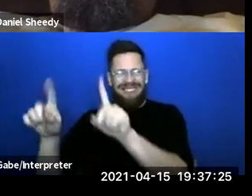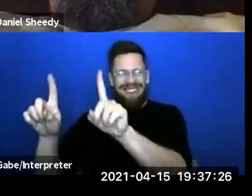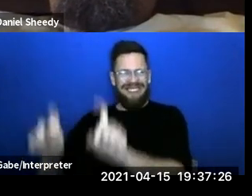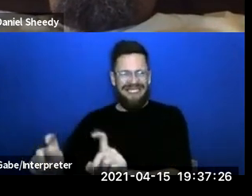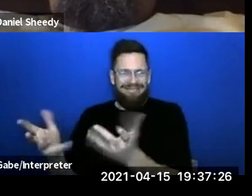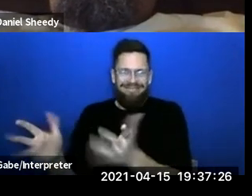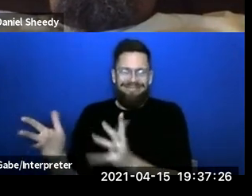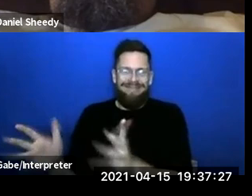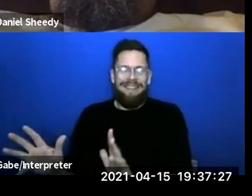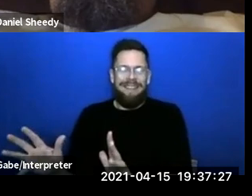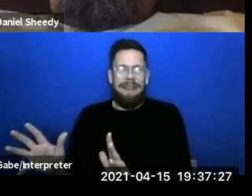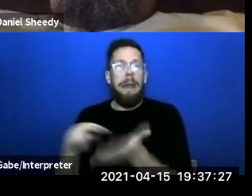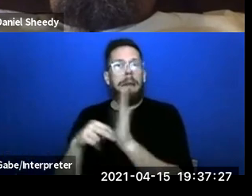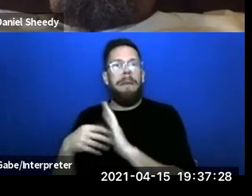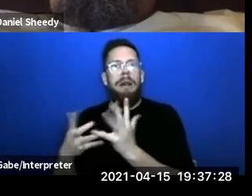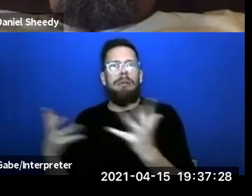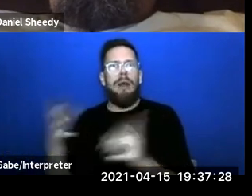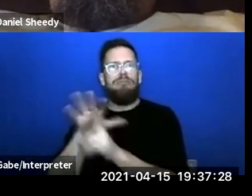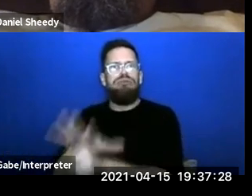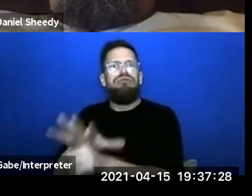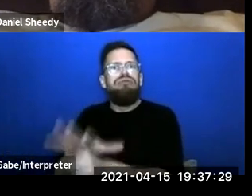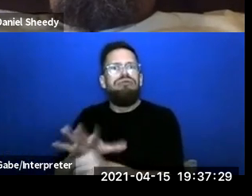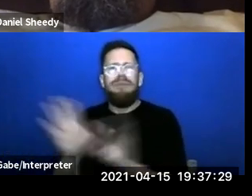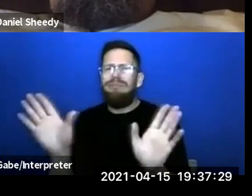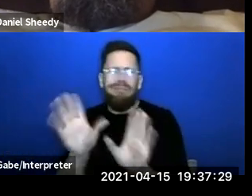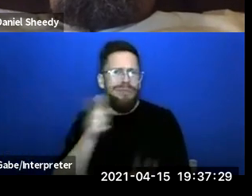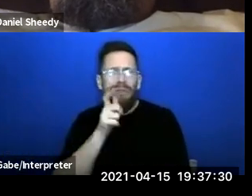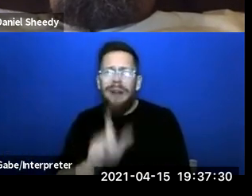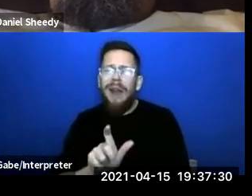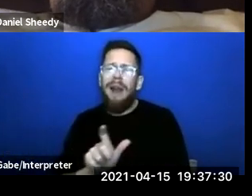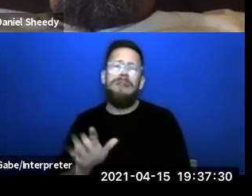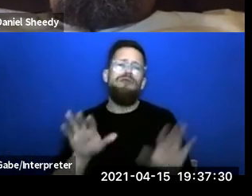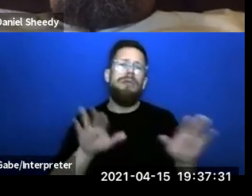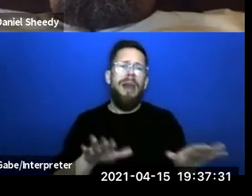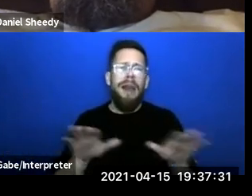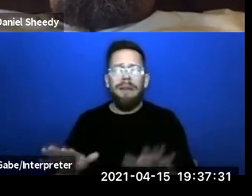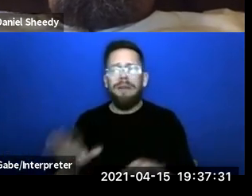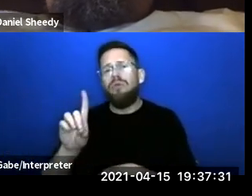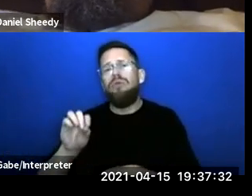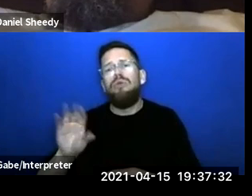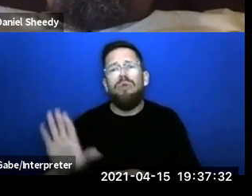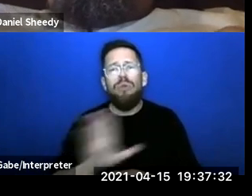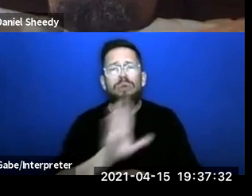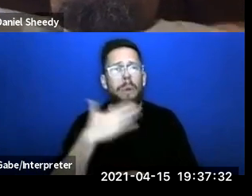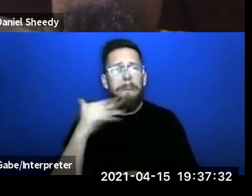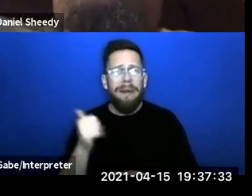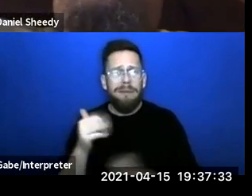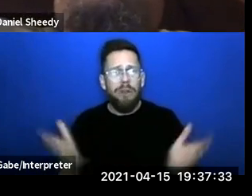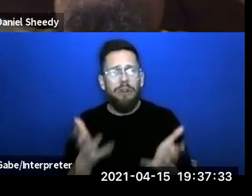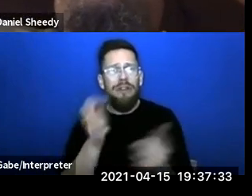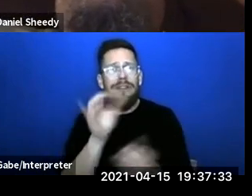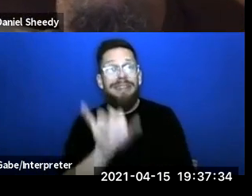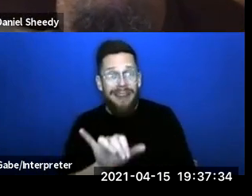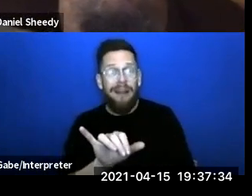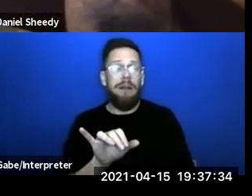to not put a whole lot of pressure on our kids for this test. Just relax, do the best you can. I just think it's important as a district